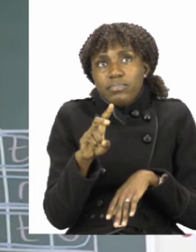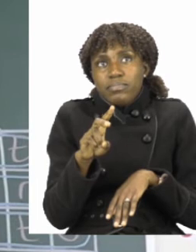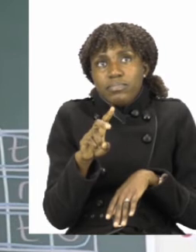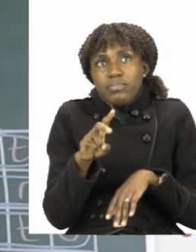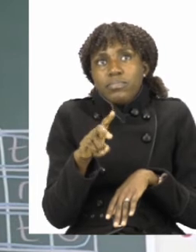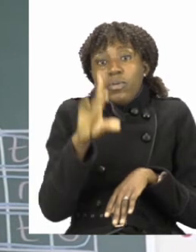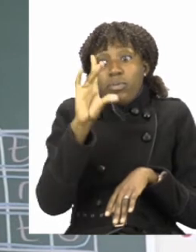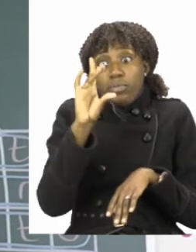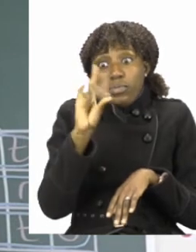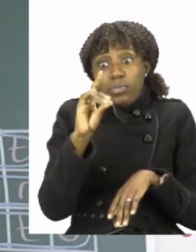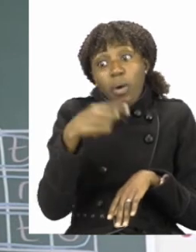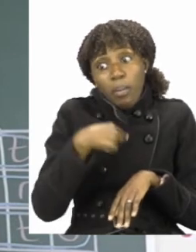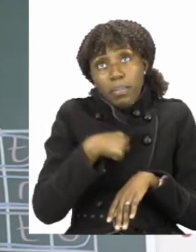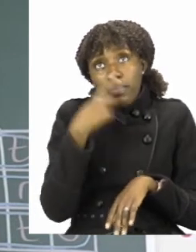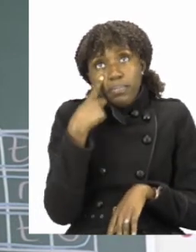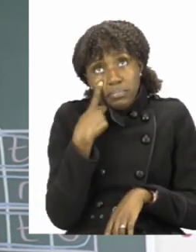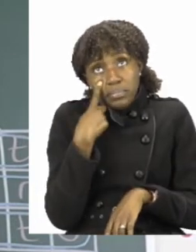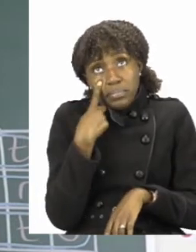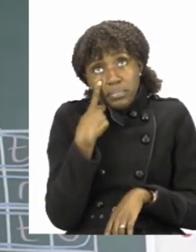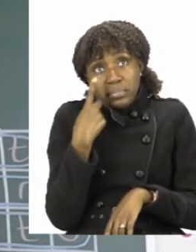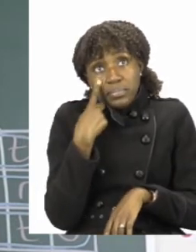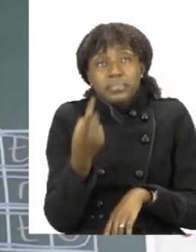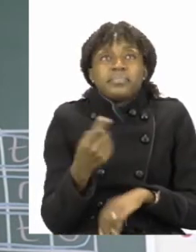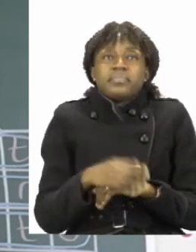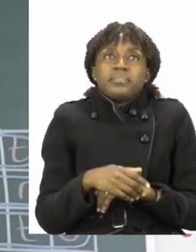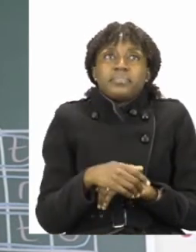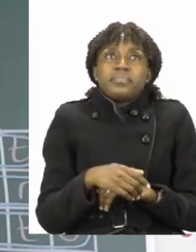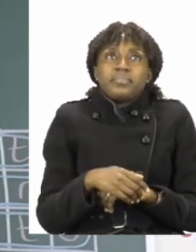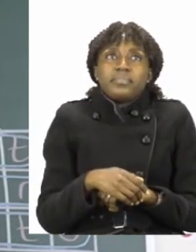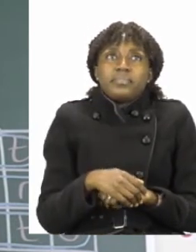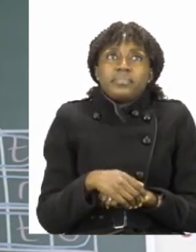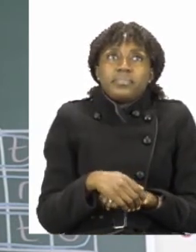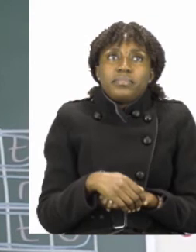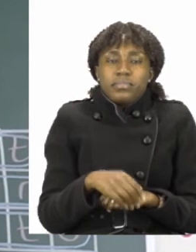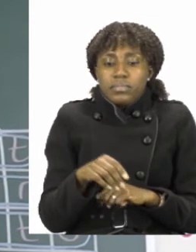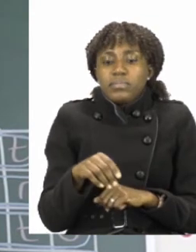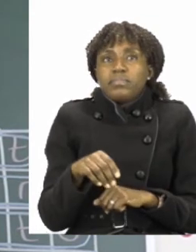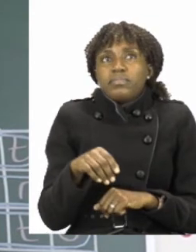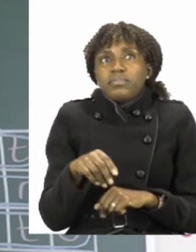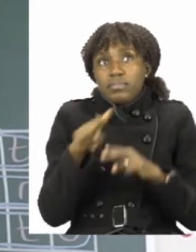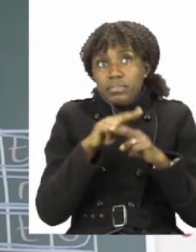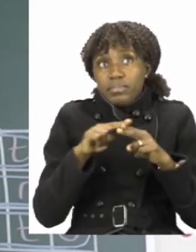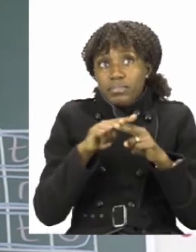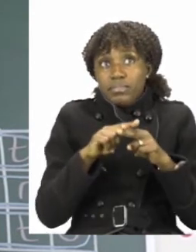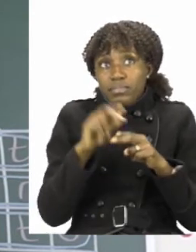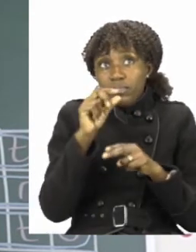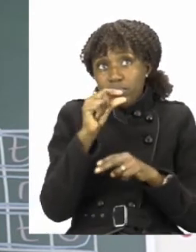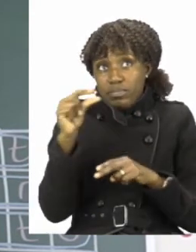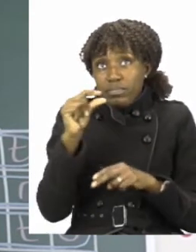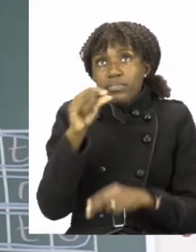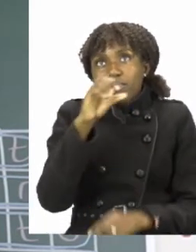see a dog. Now, the sight word we have chosen is the word